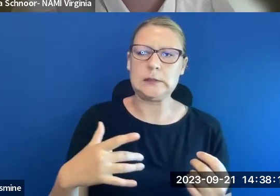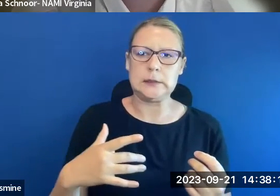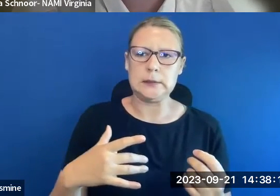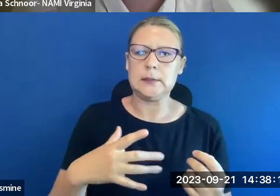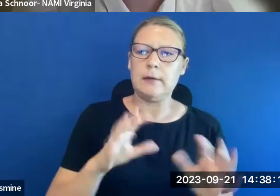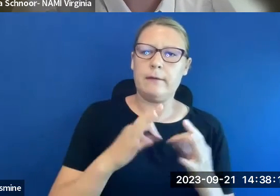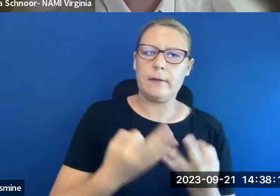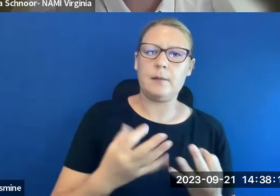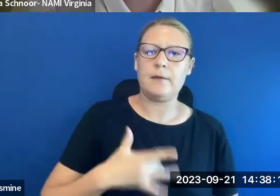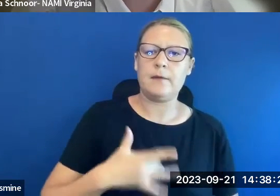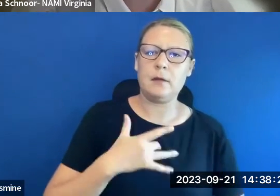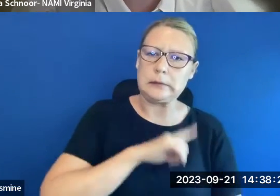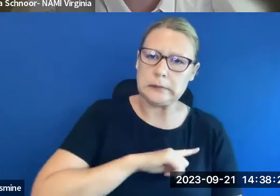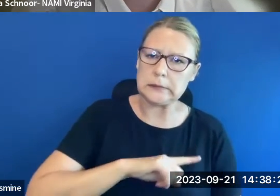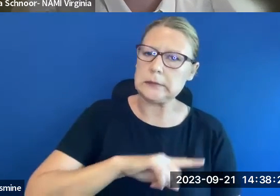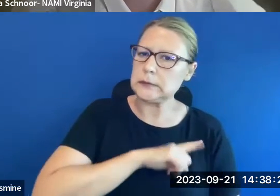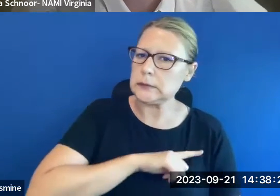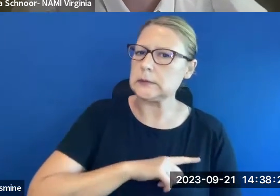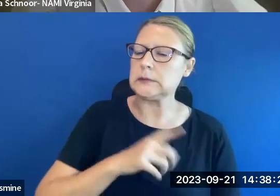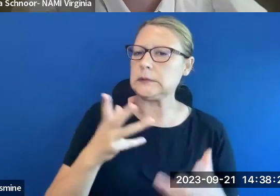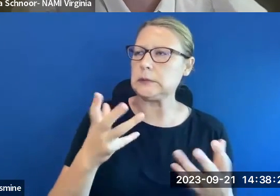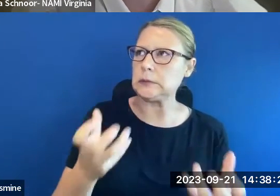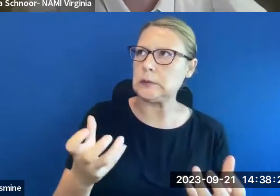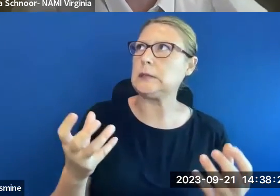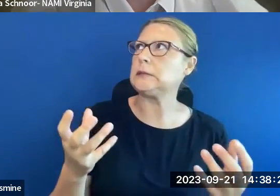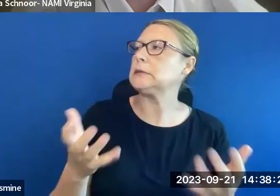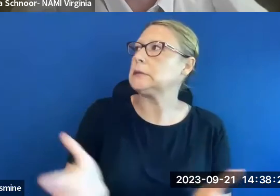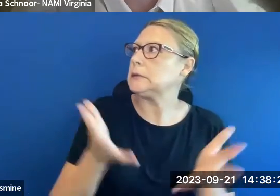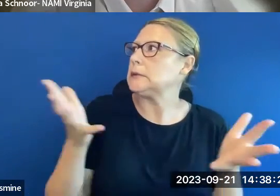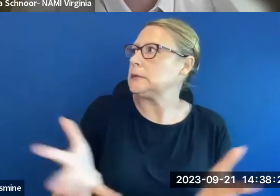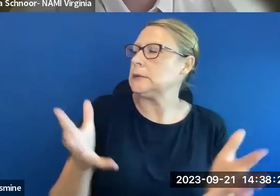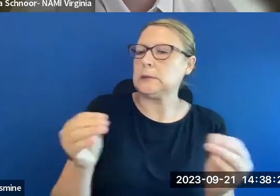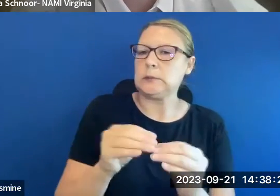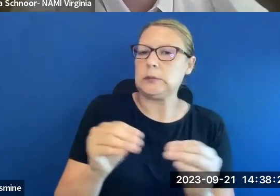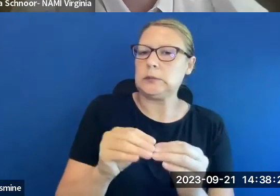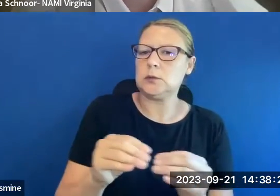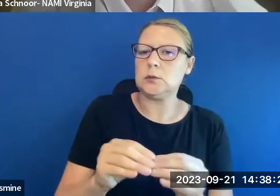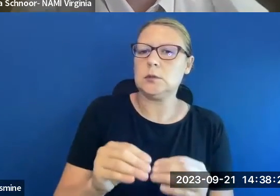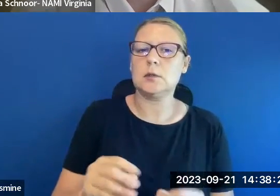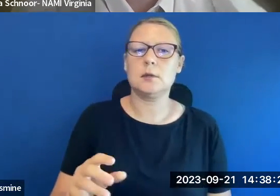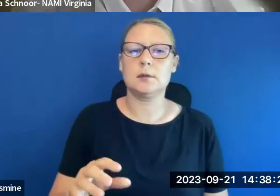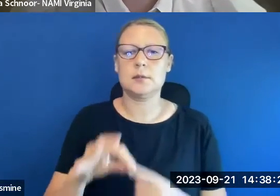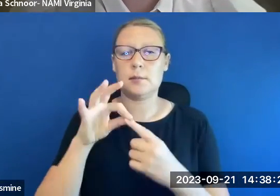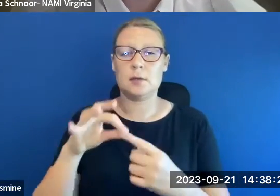to do more. And I think especially with youth, there can be a sense of